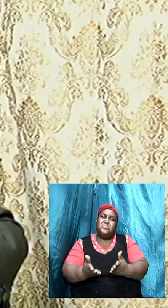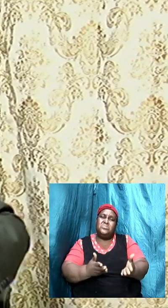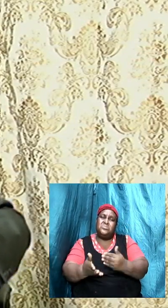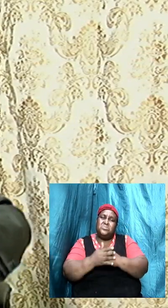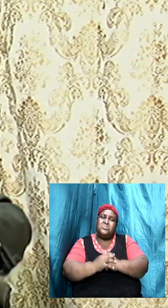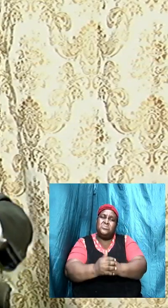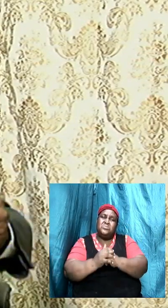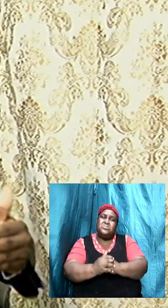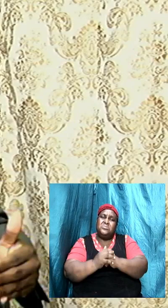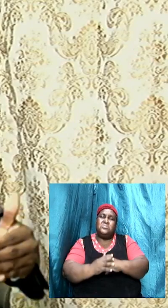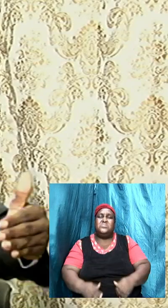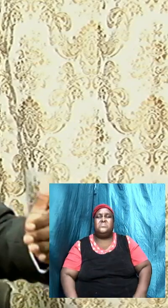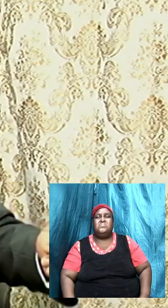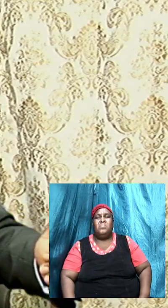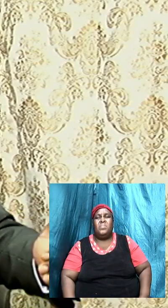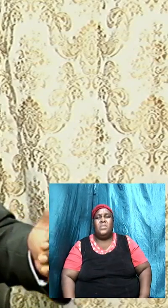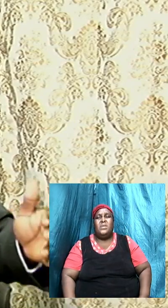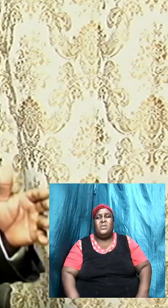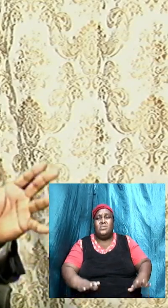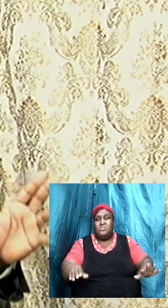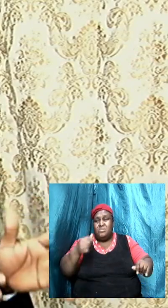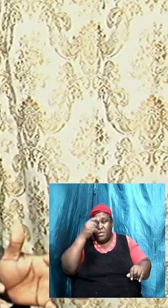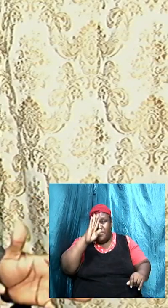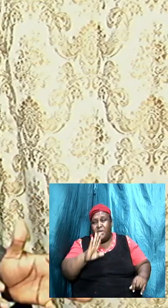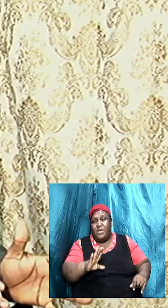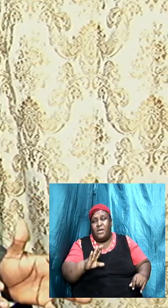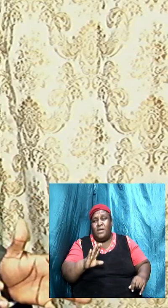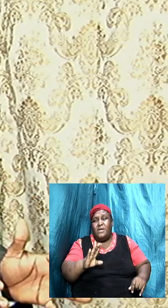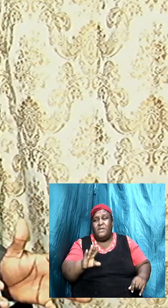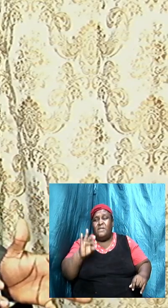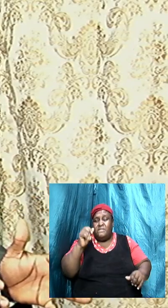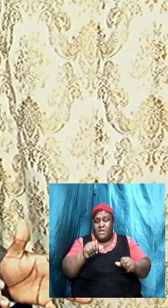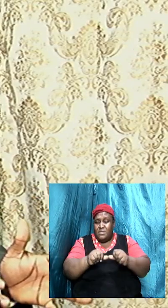that you spend a whole lot of time in church.